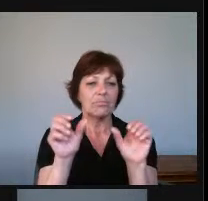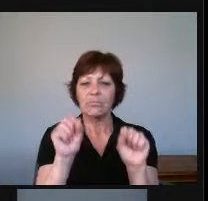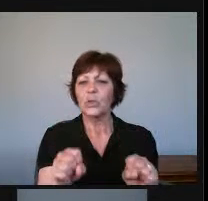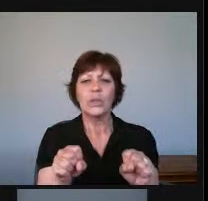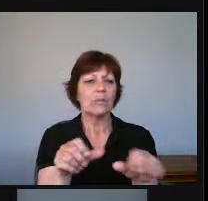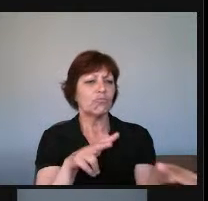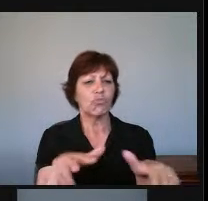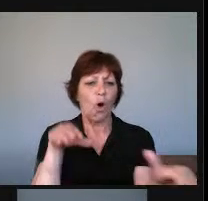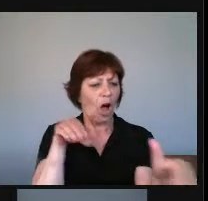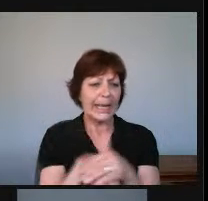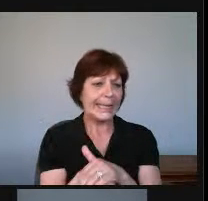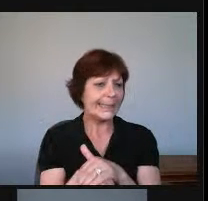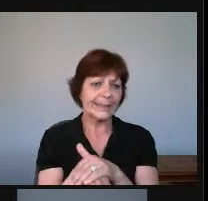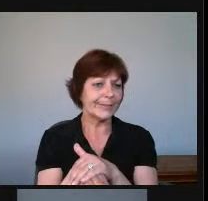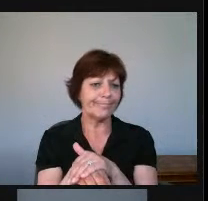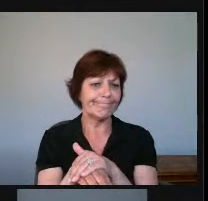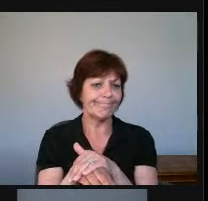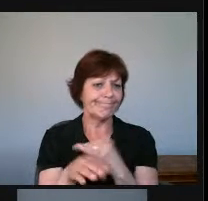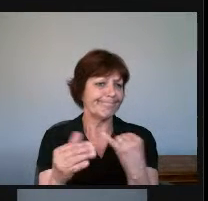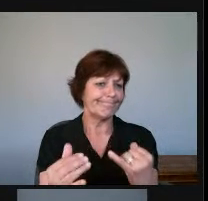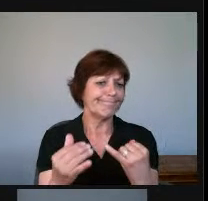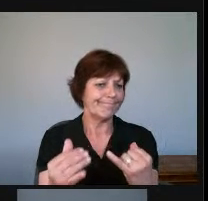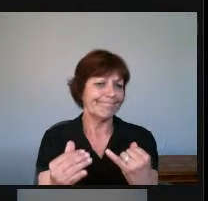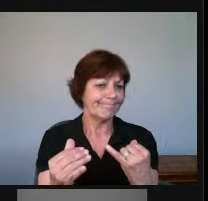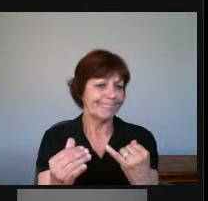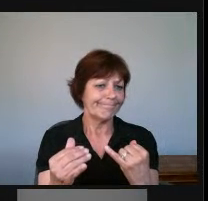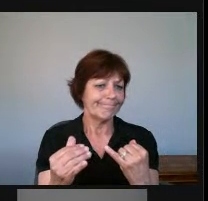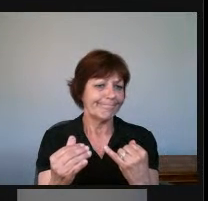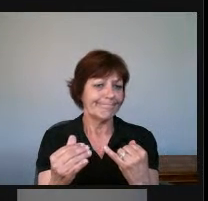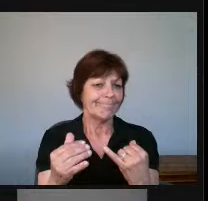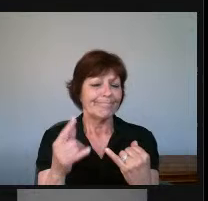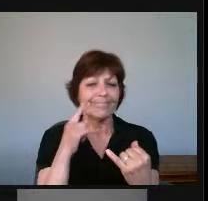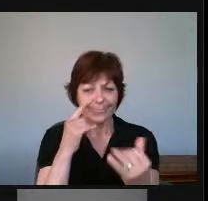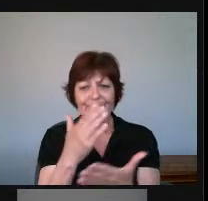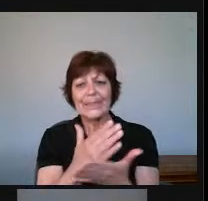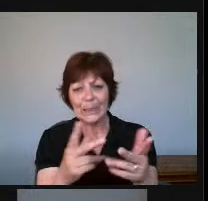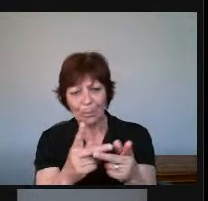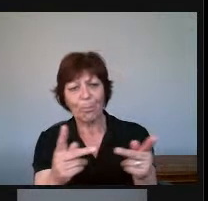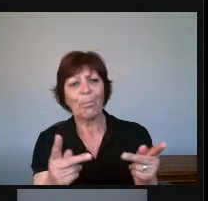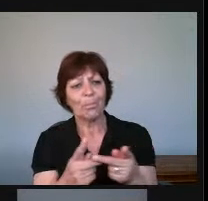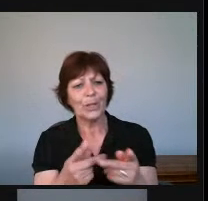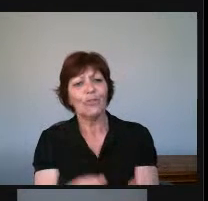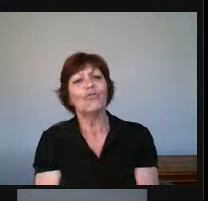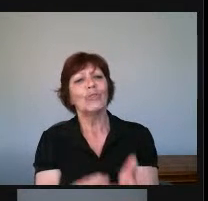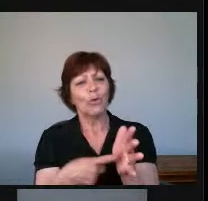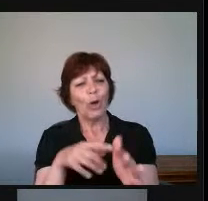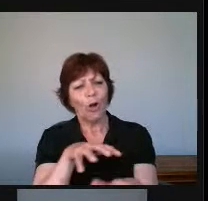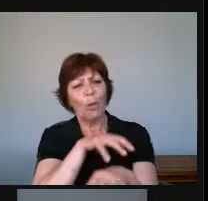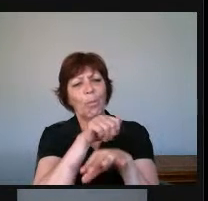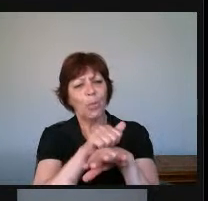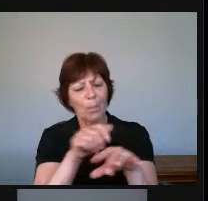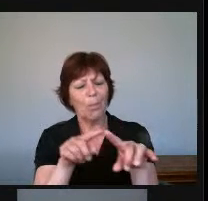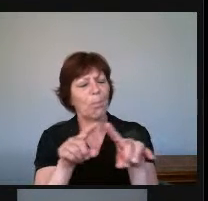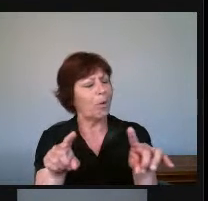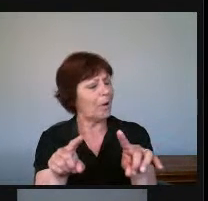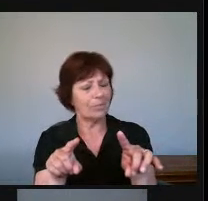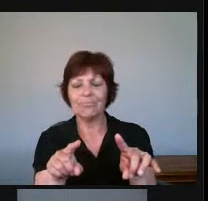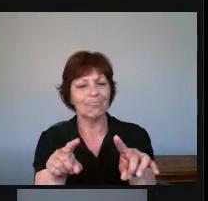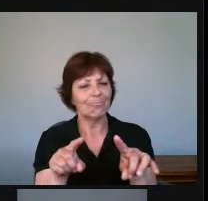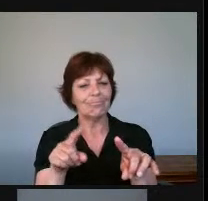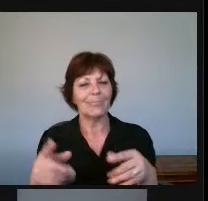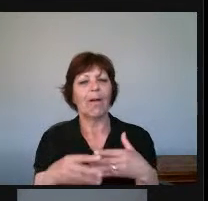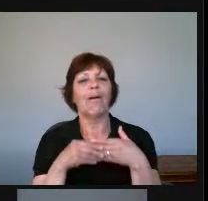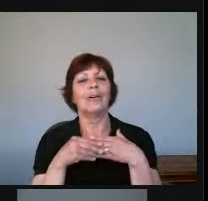walk in, as Bruce mentioned, these days. There are some places that require appointments, but they're being very, very, very